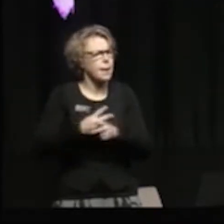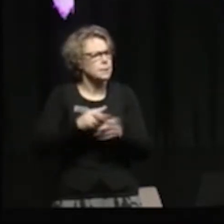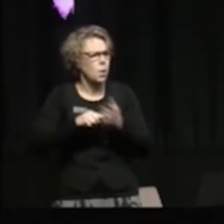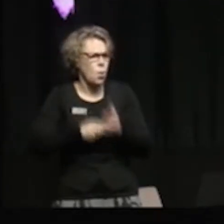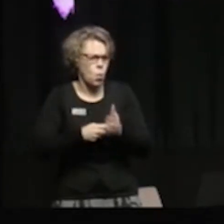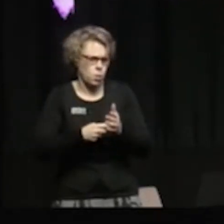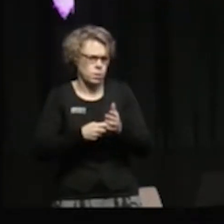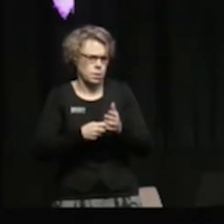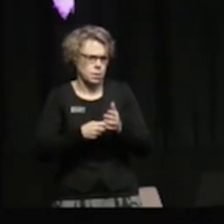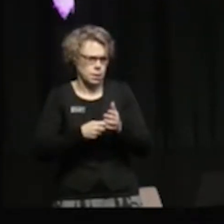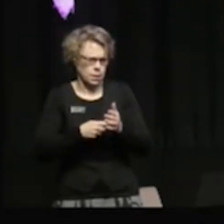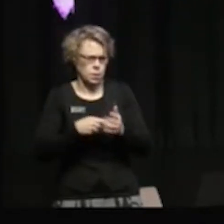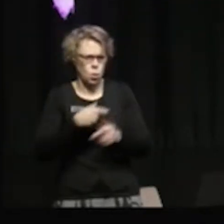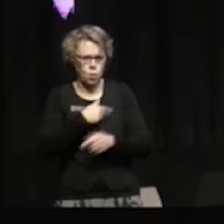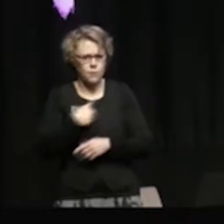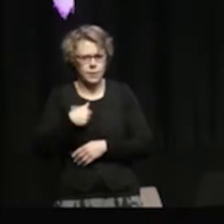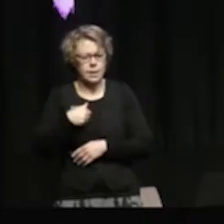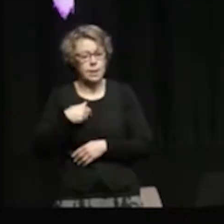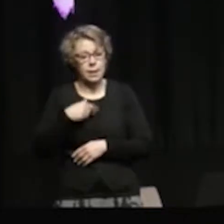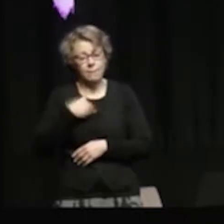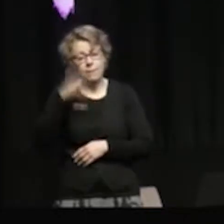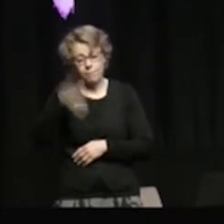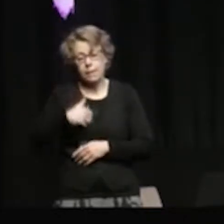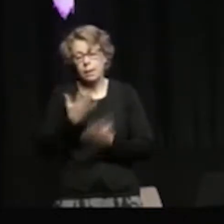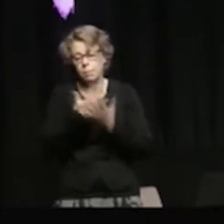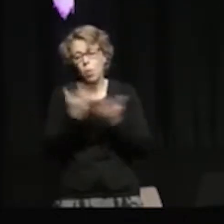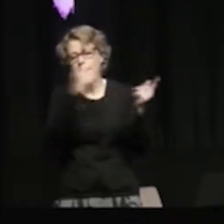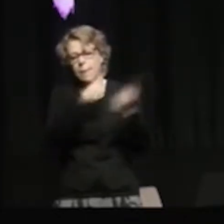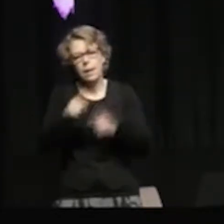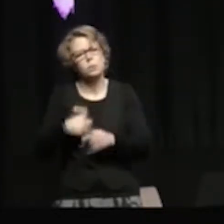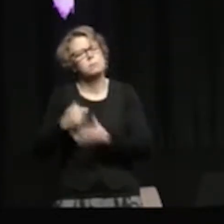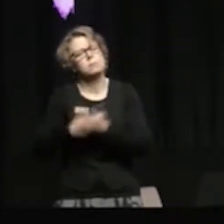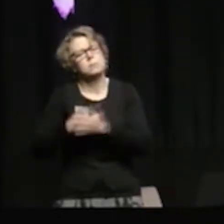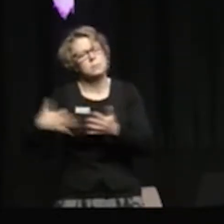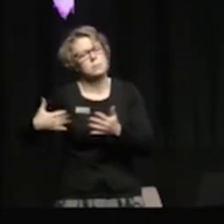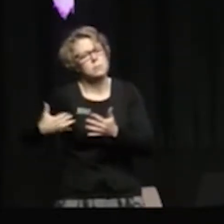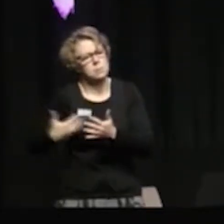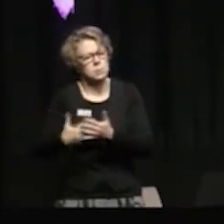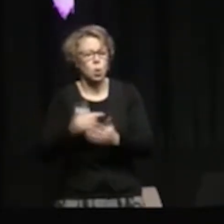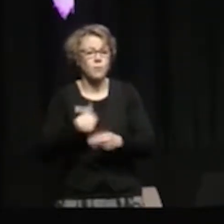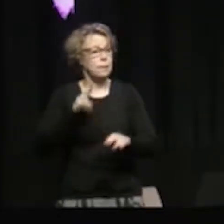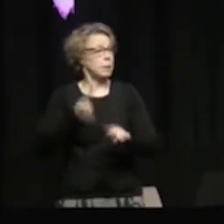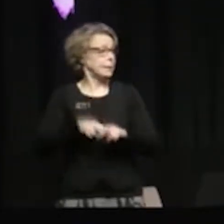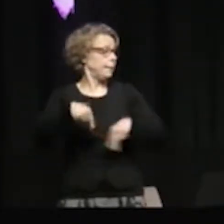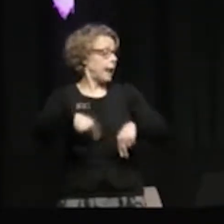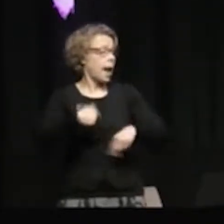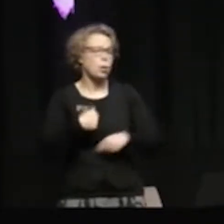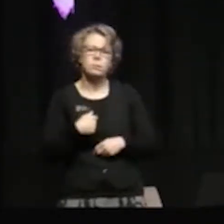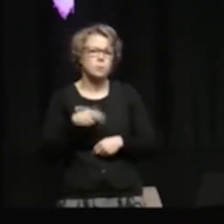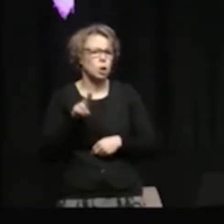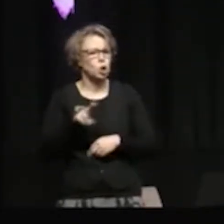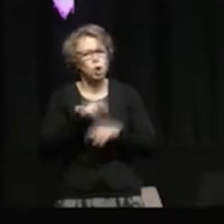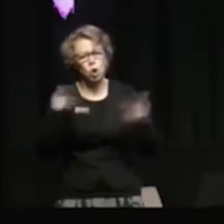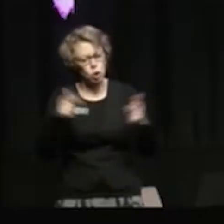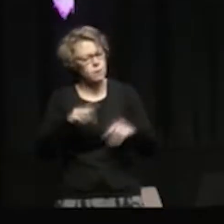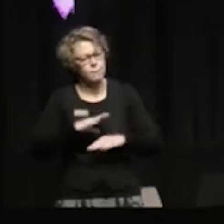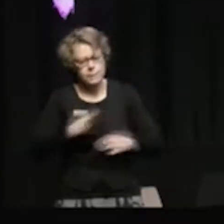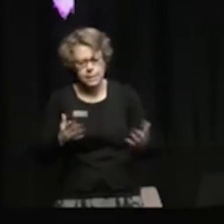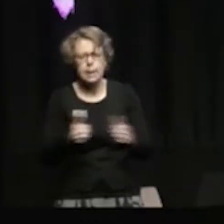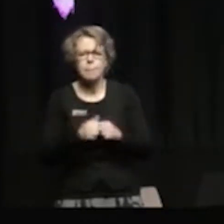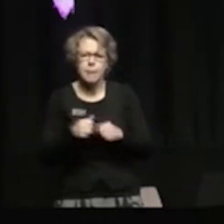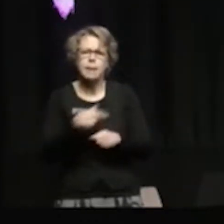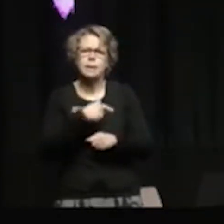This is in full respect, of course, to people who have been fighting this for years. who may be sitting back and saying, this is nothing new. Many people